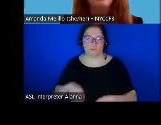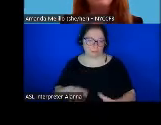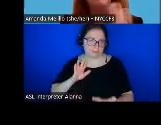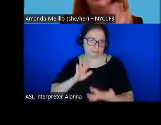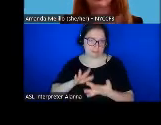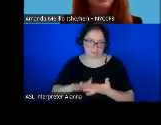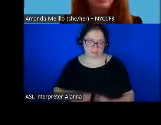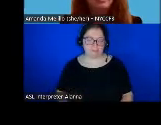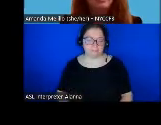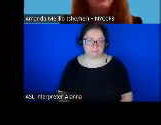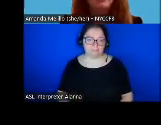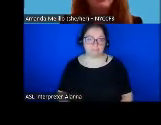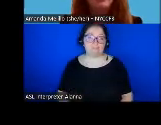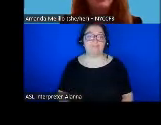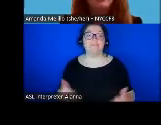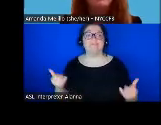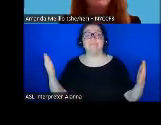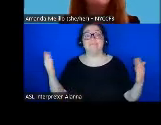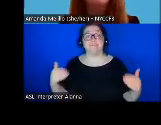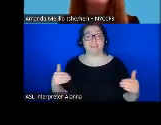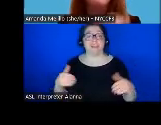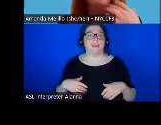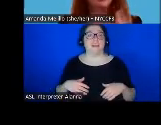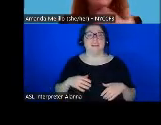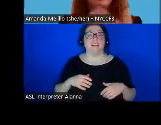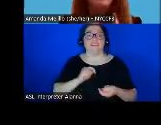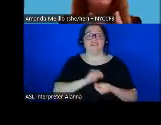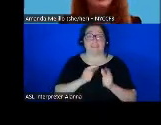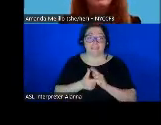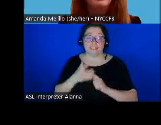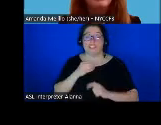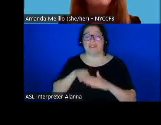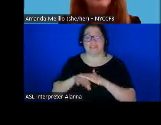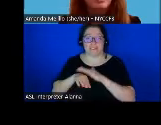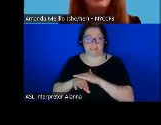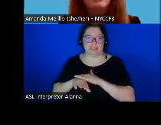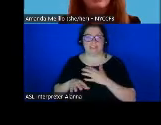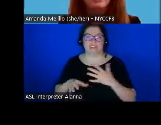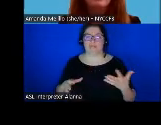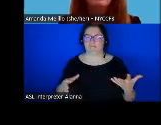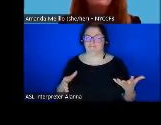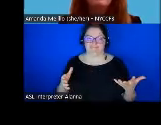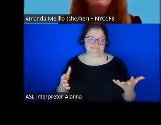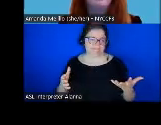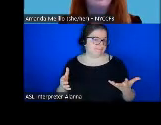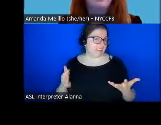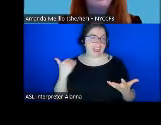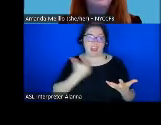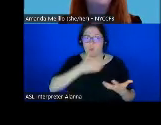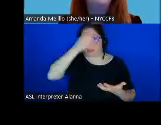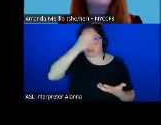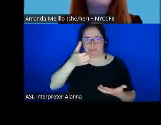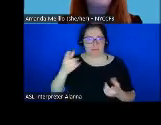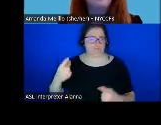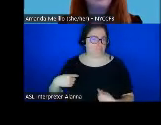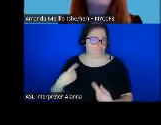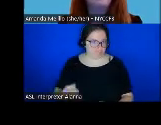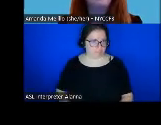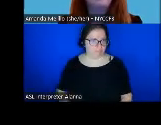uh really quickly our translation and accessibility and what we're sort of building in from the outset um